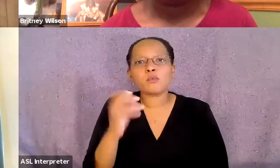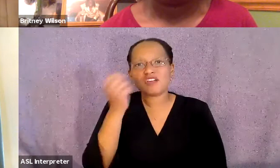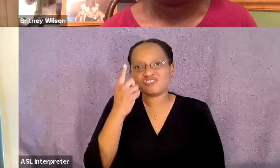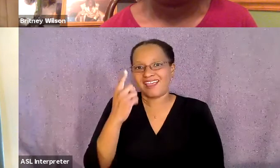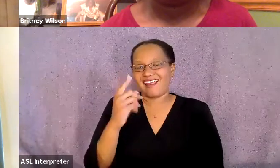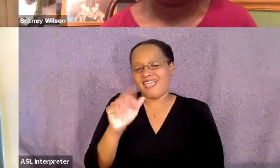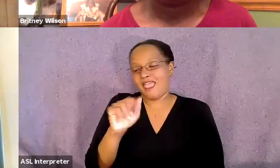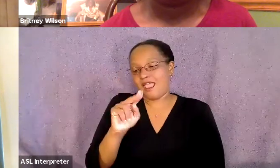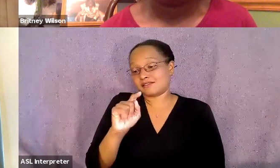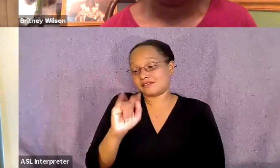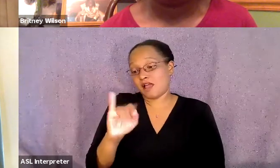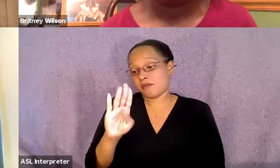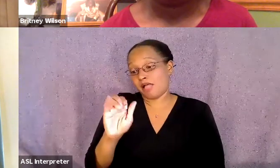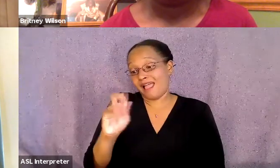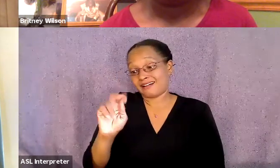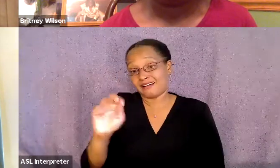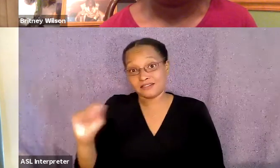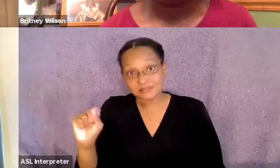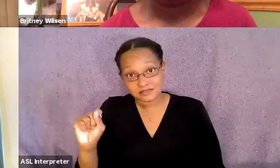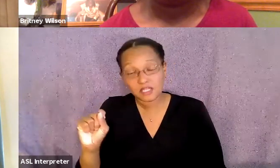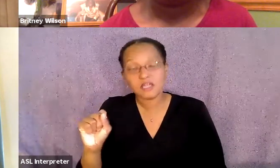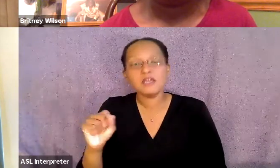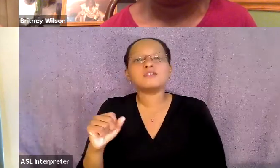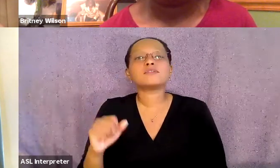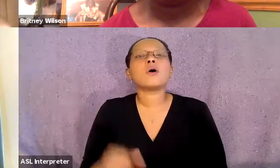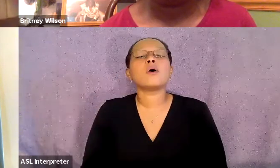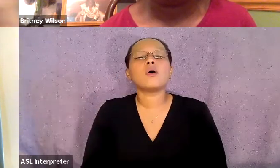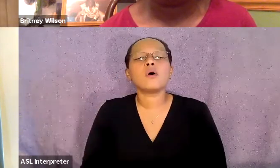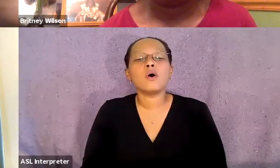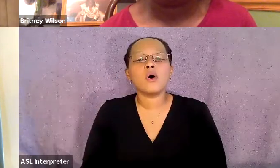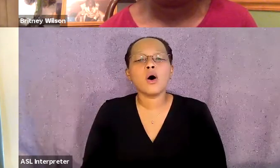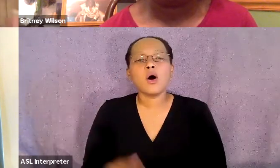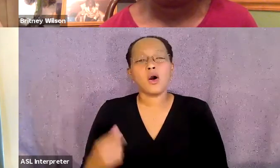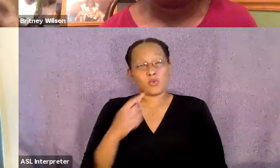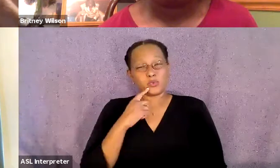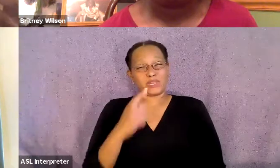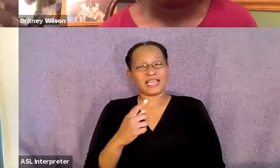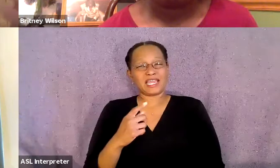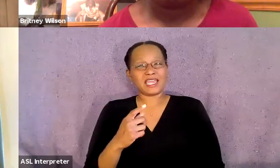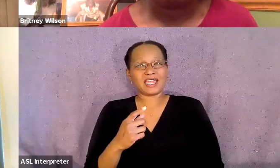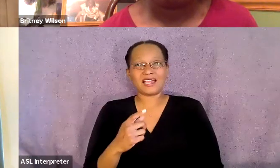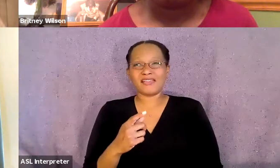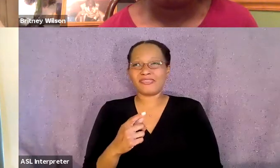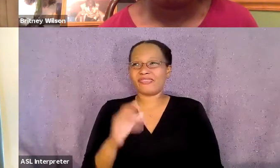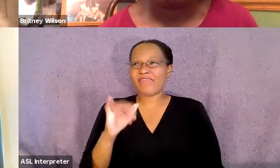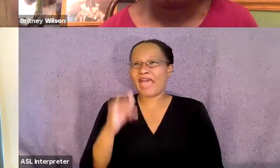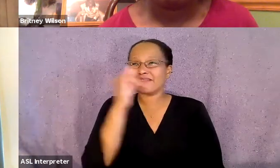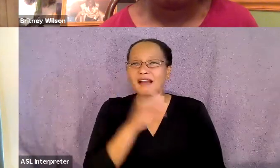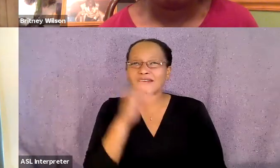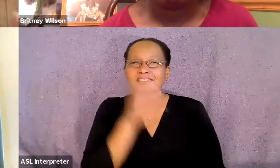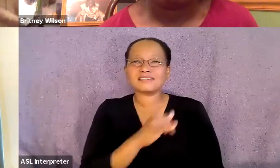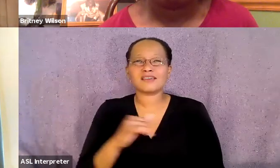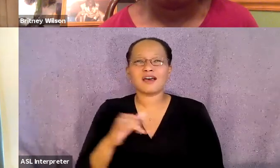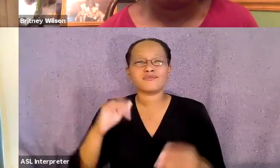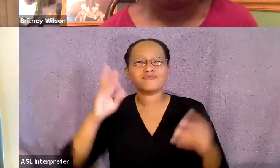focus on that in the community, you know, allows the nonsense to breed unapologetically, kind of similar to what Alice